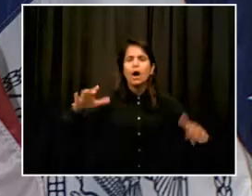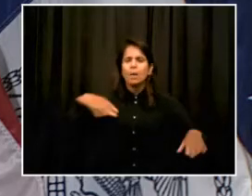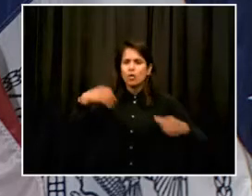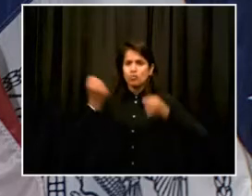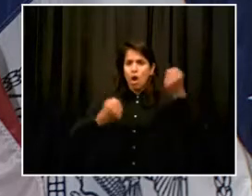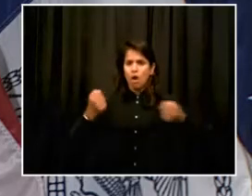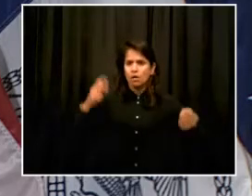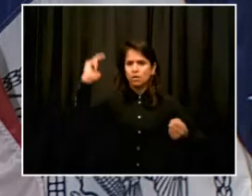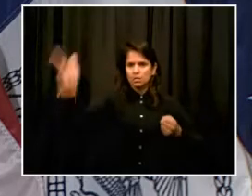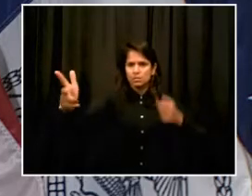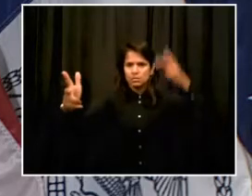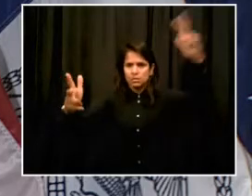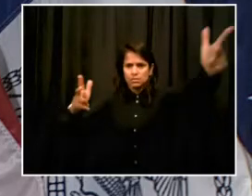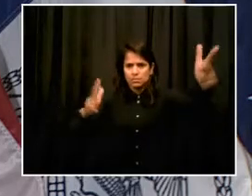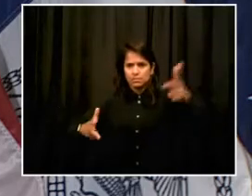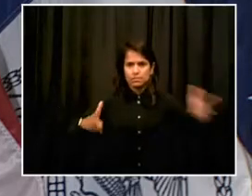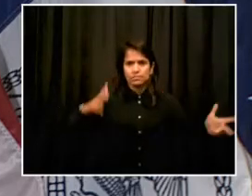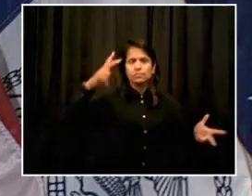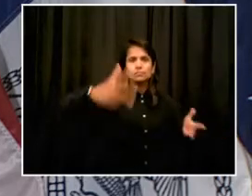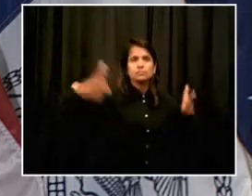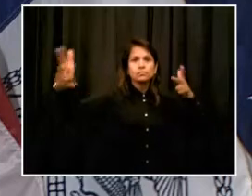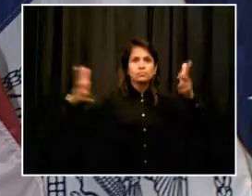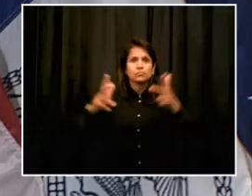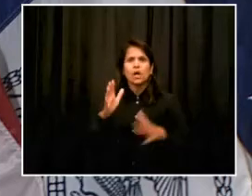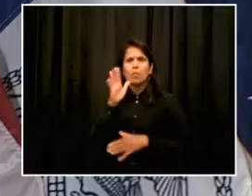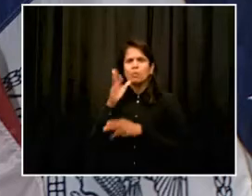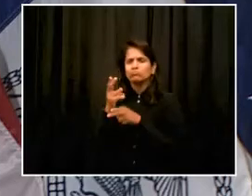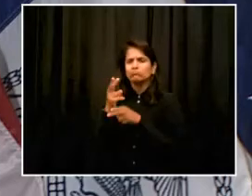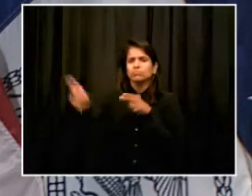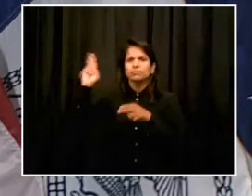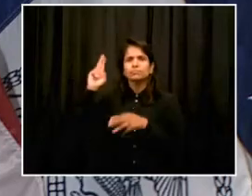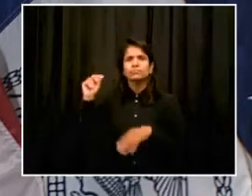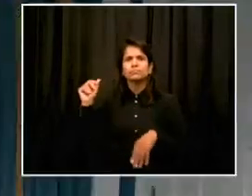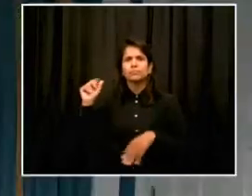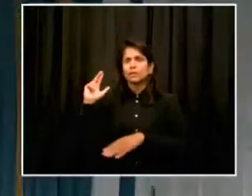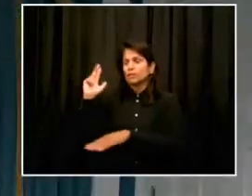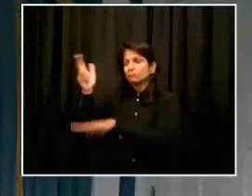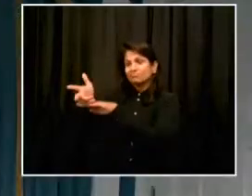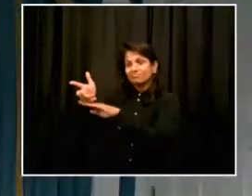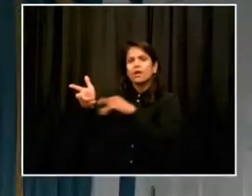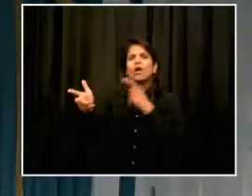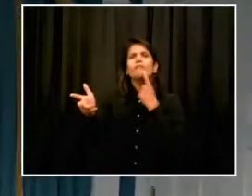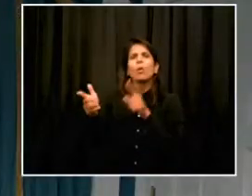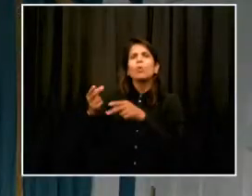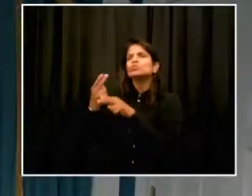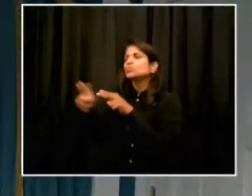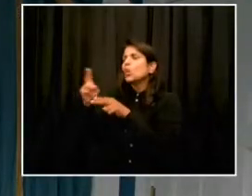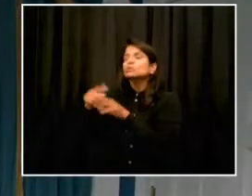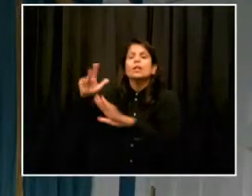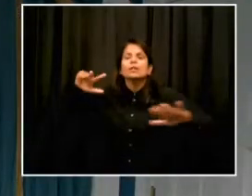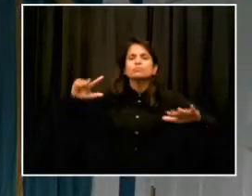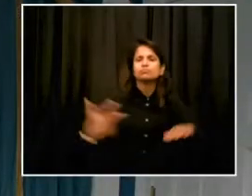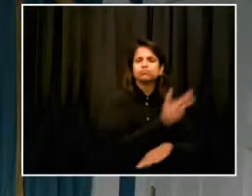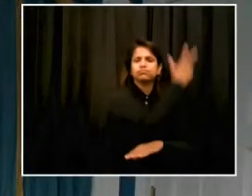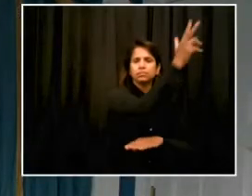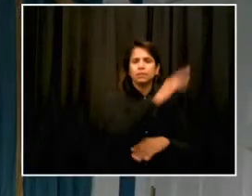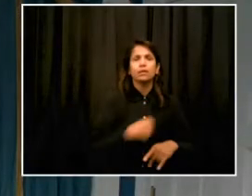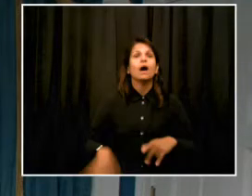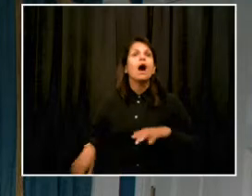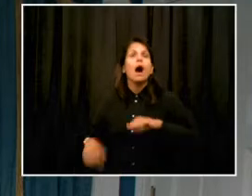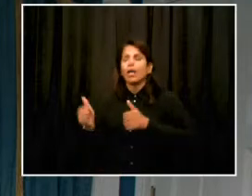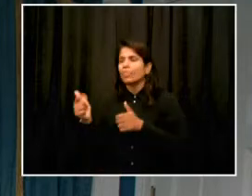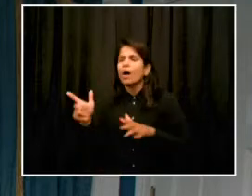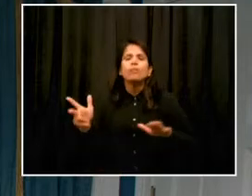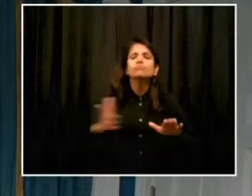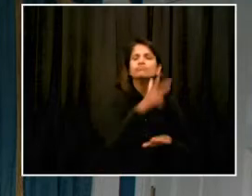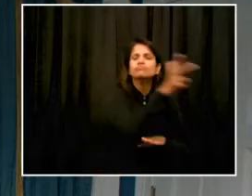many more. But we wanted, you know, it will be a constantly moving situation. Sheriff. Sure, Juliet, of course, traffic is also an important